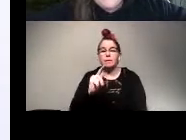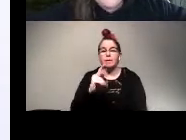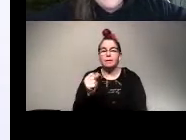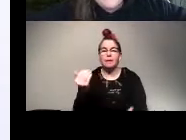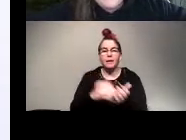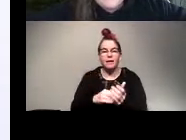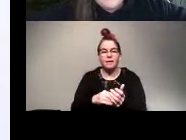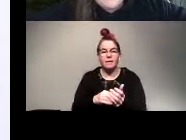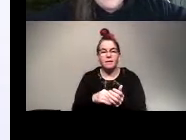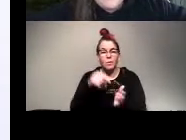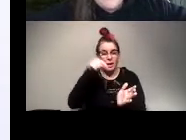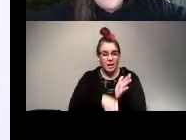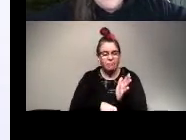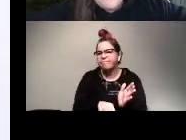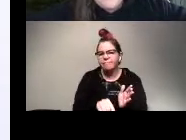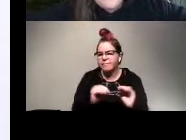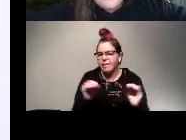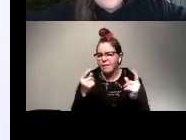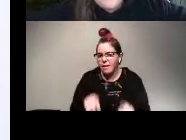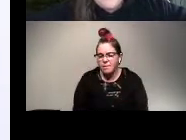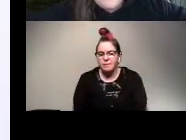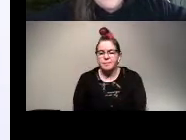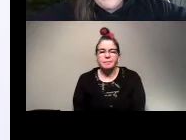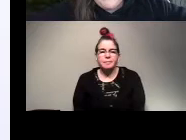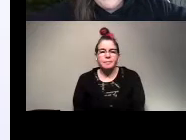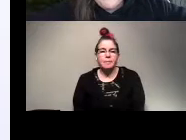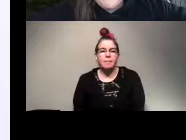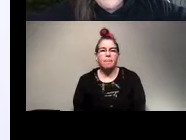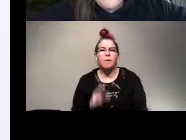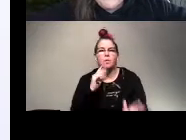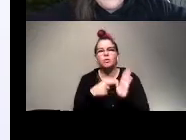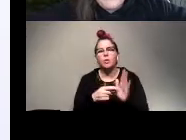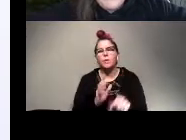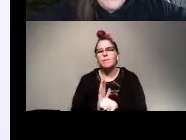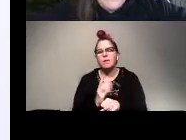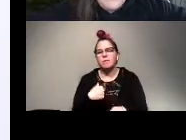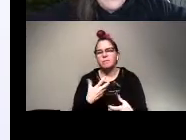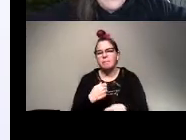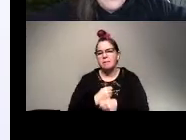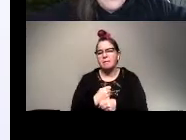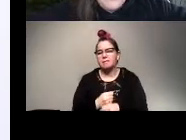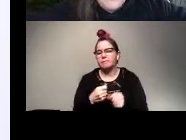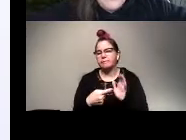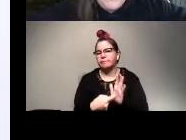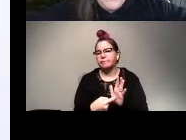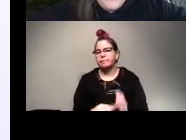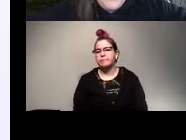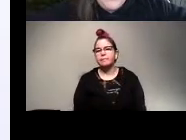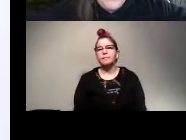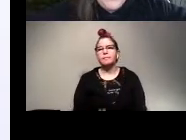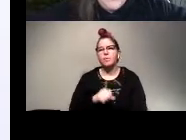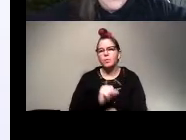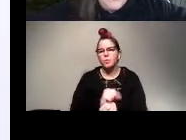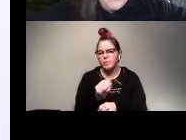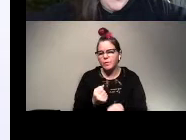happens. So I want to show you a video I made of this. This was work a few years back